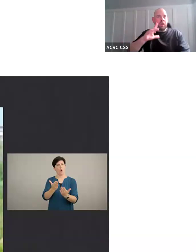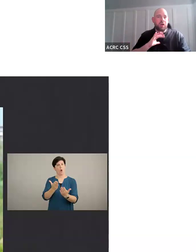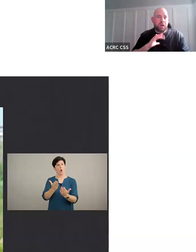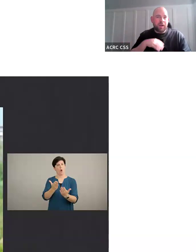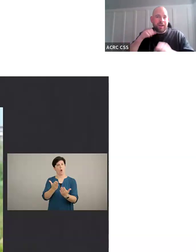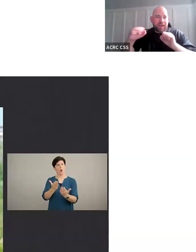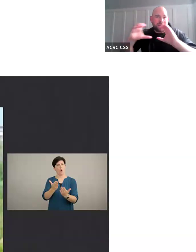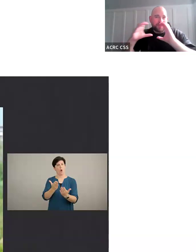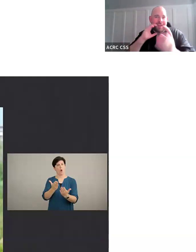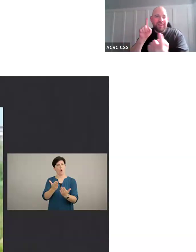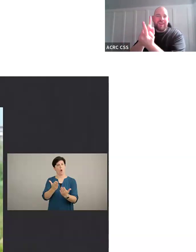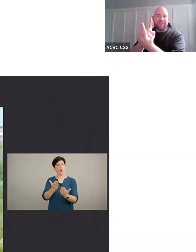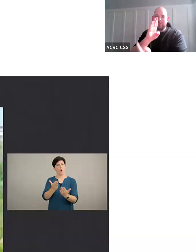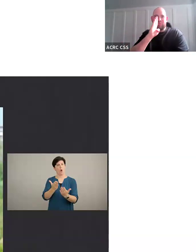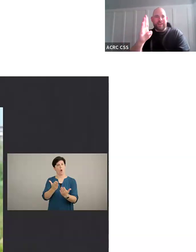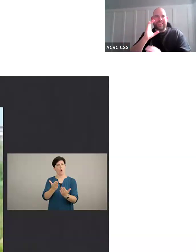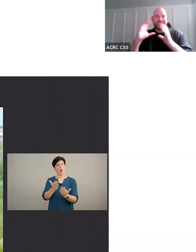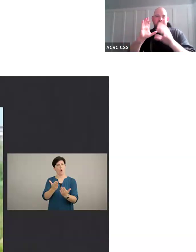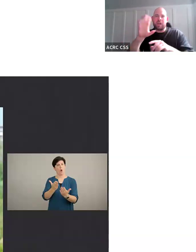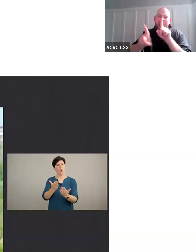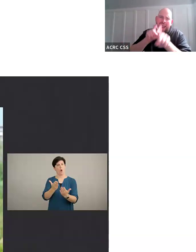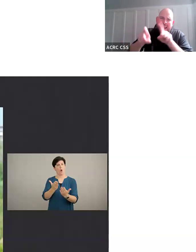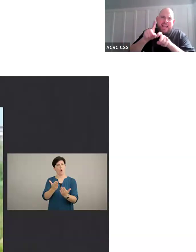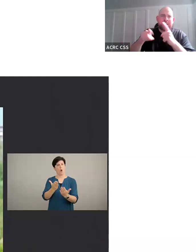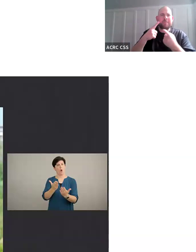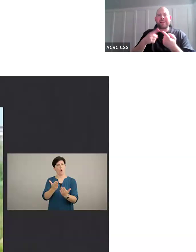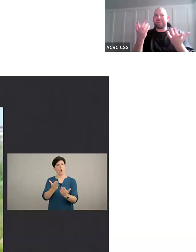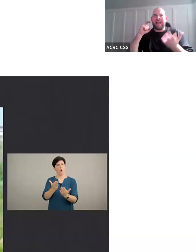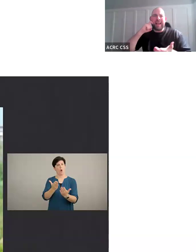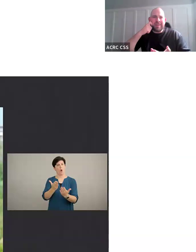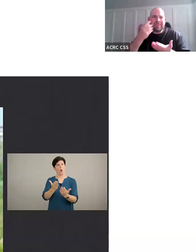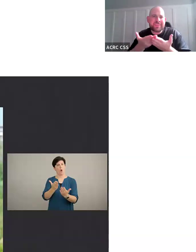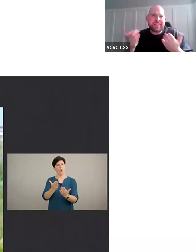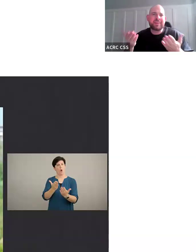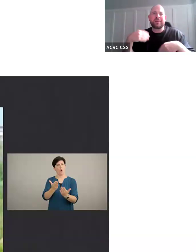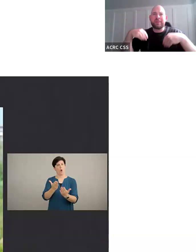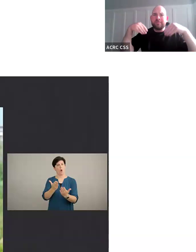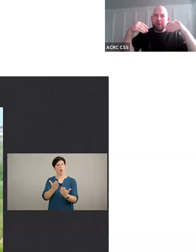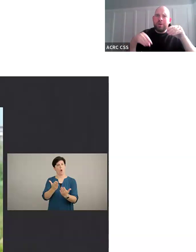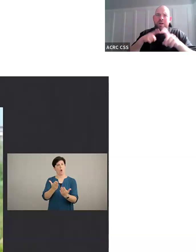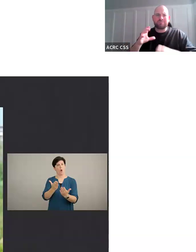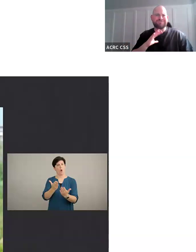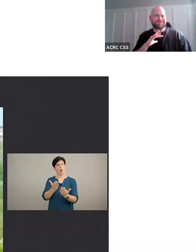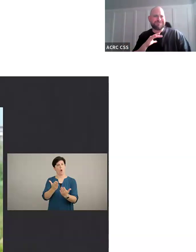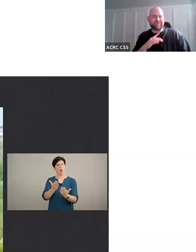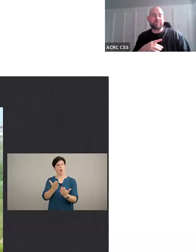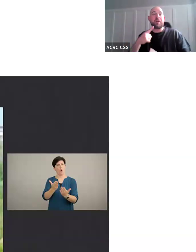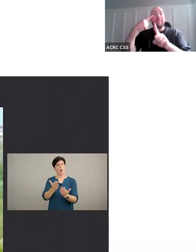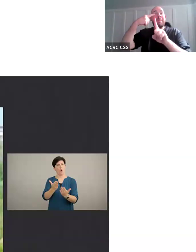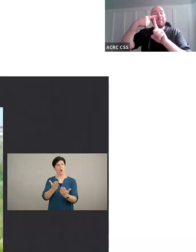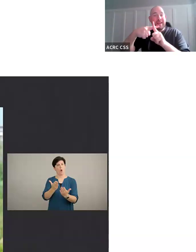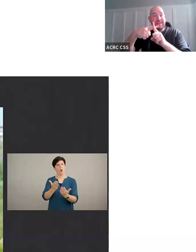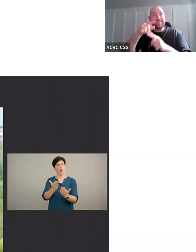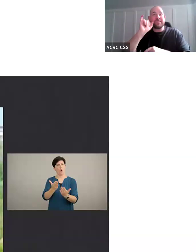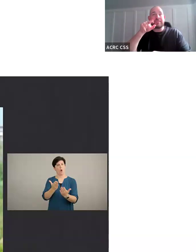there's a deaf individual who is employed there that I can then communicate directly with and not have to write back and forth or go through an interpreter. I can ask all the Apple